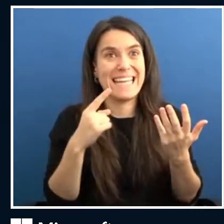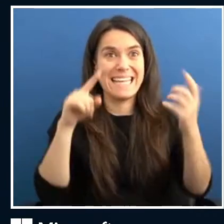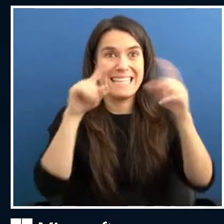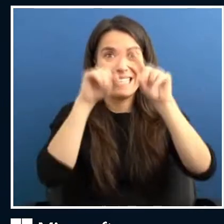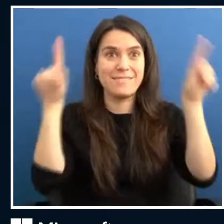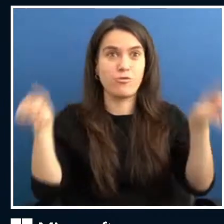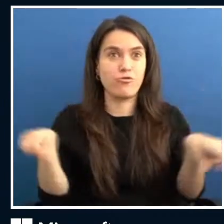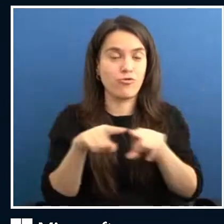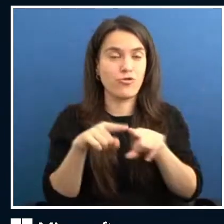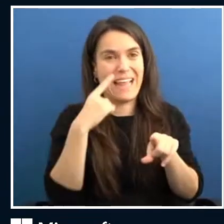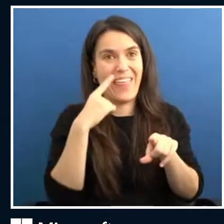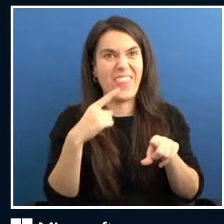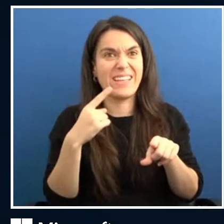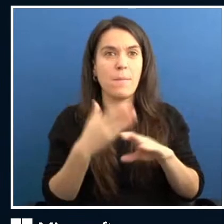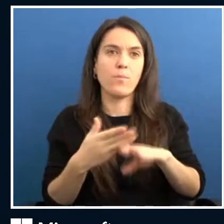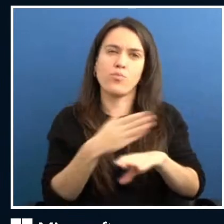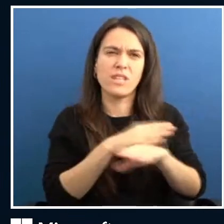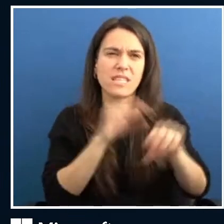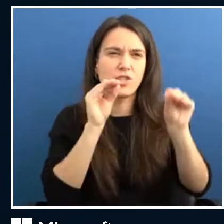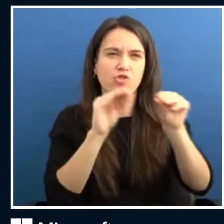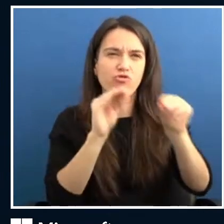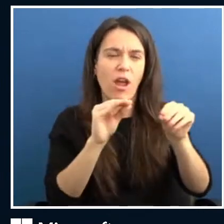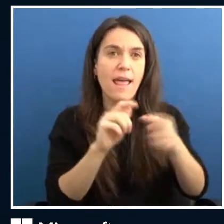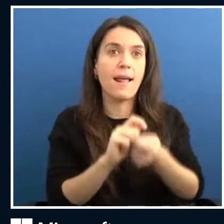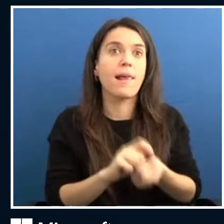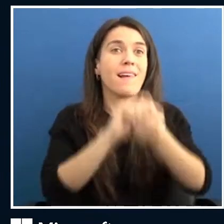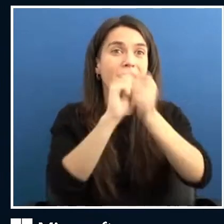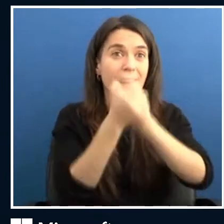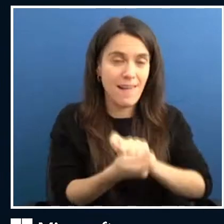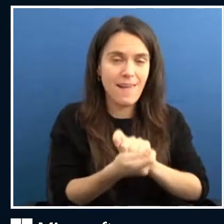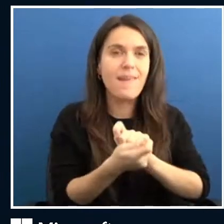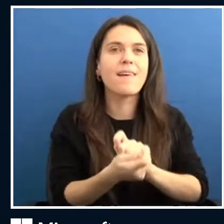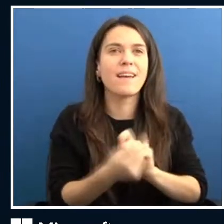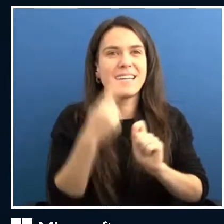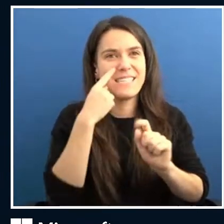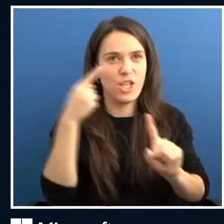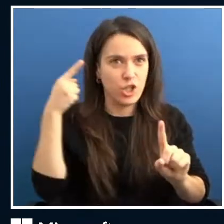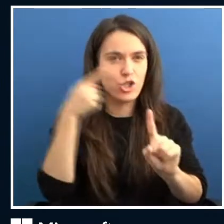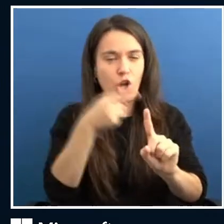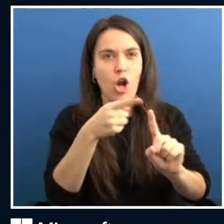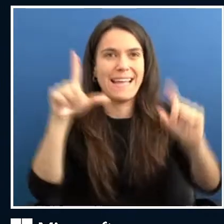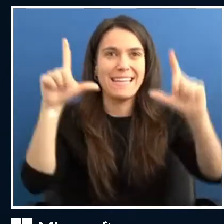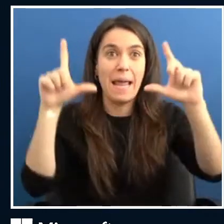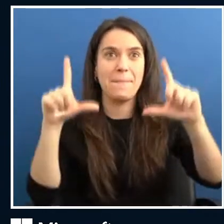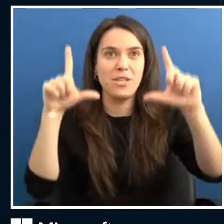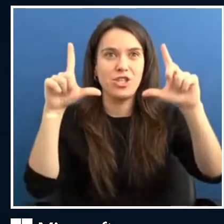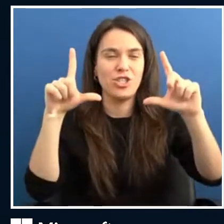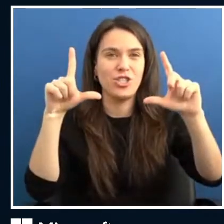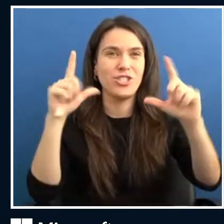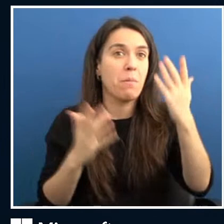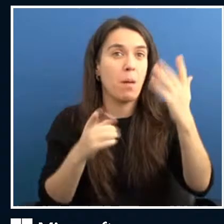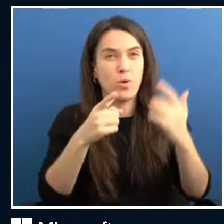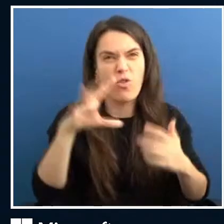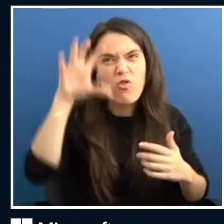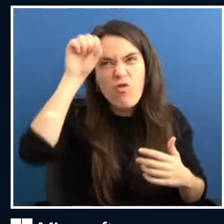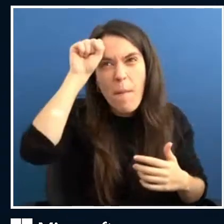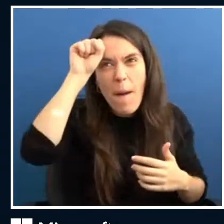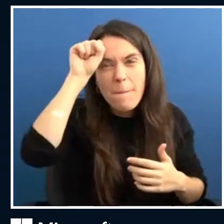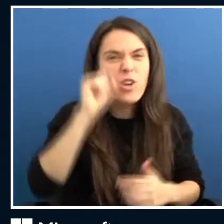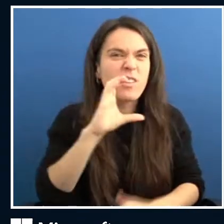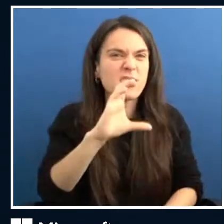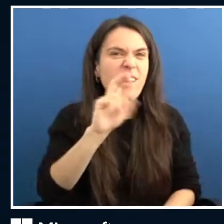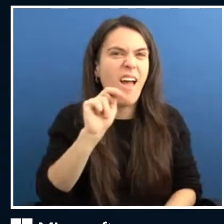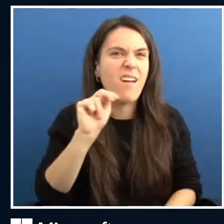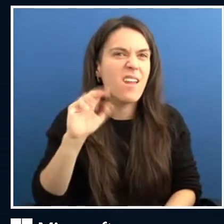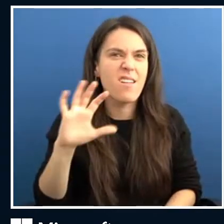and slide it over our target image. And if you remember how CNNs work from what we